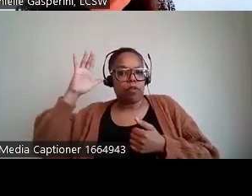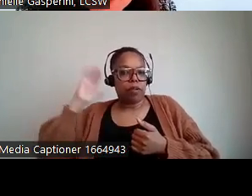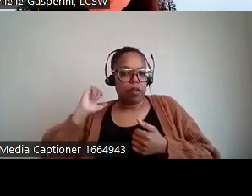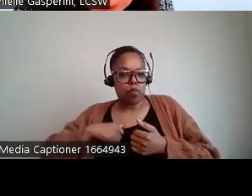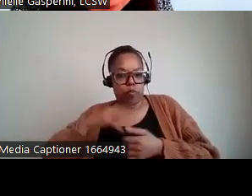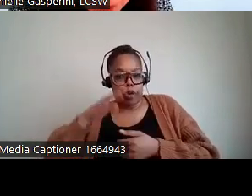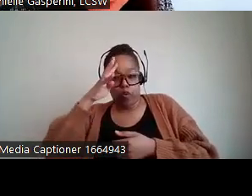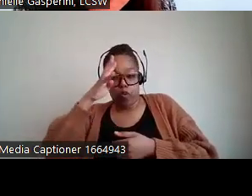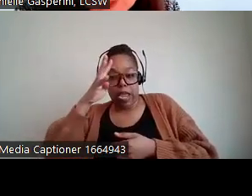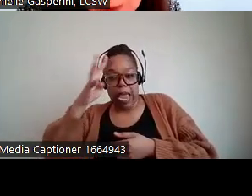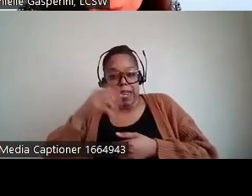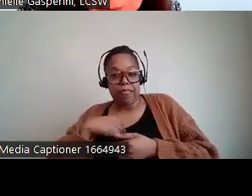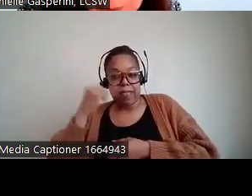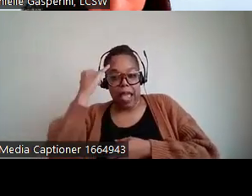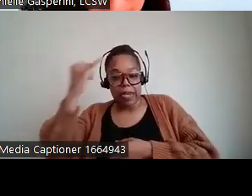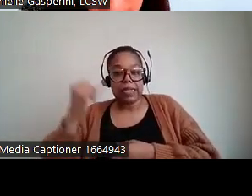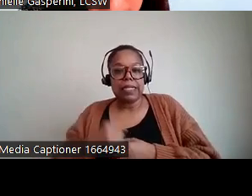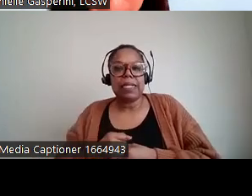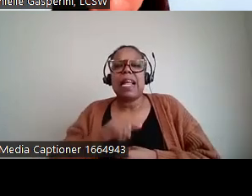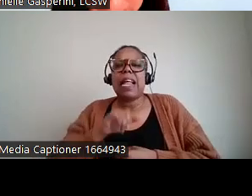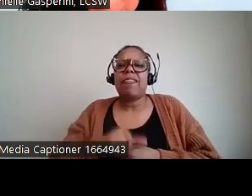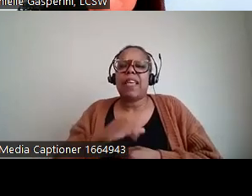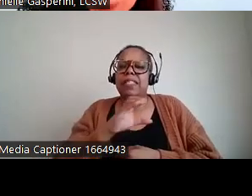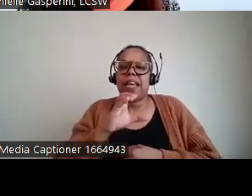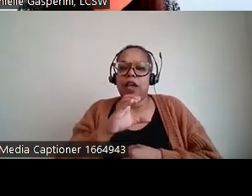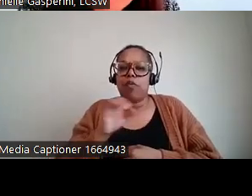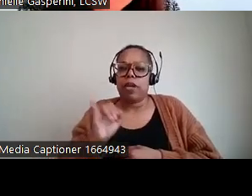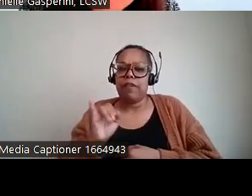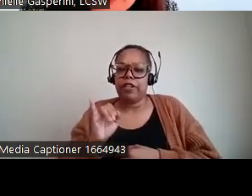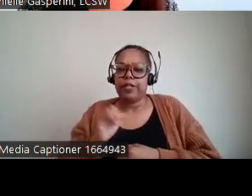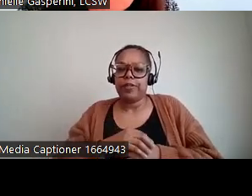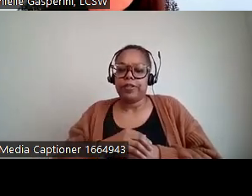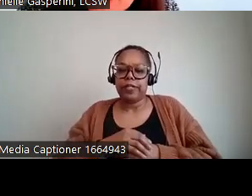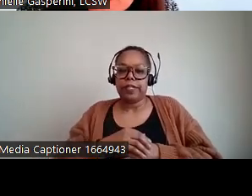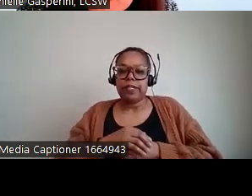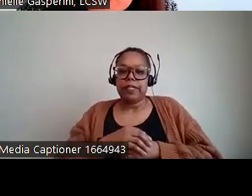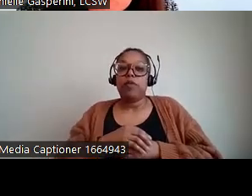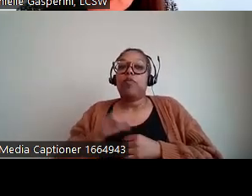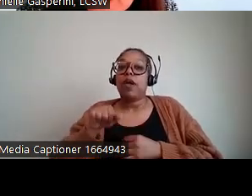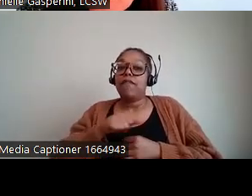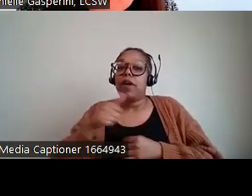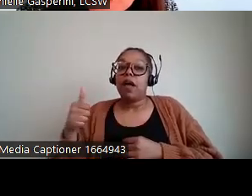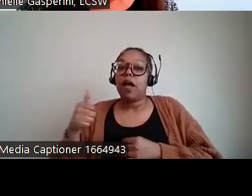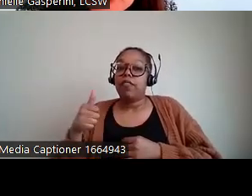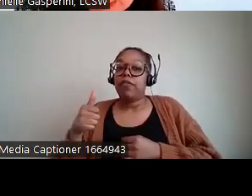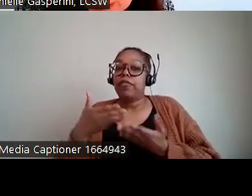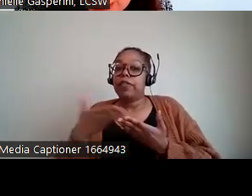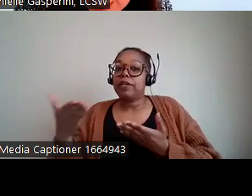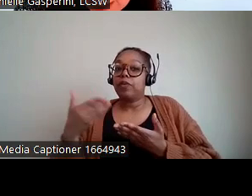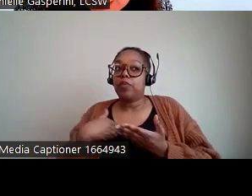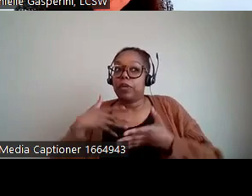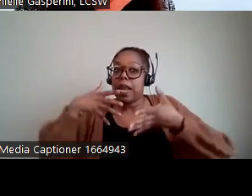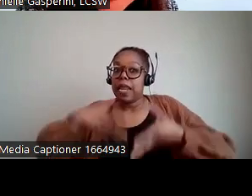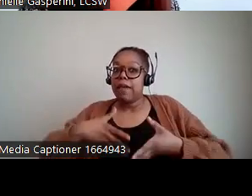So that's a little bit about concrete interventions. We do have another tangible that we leave with families